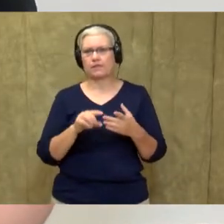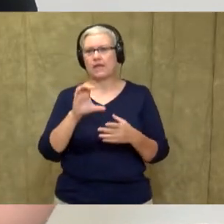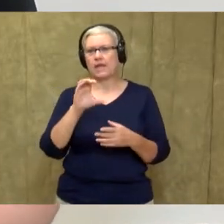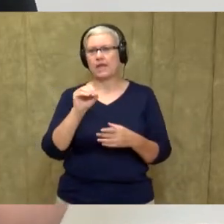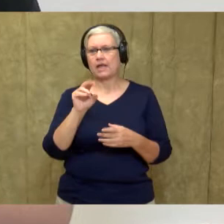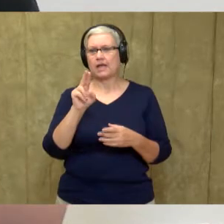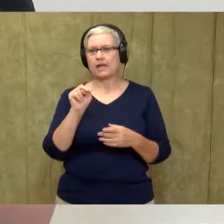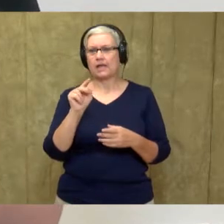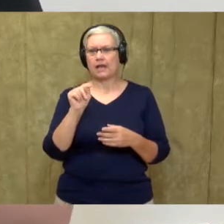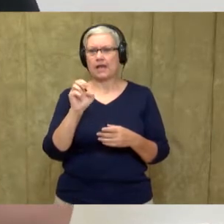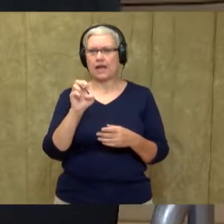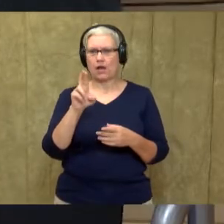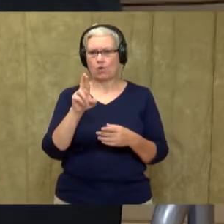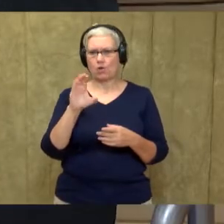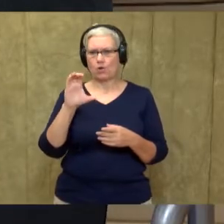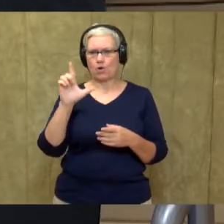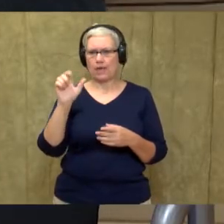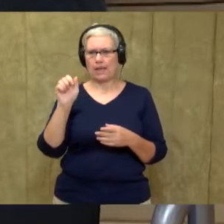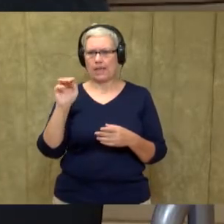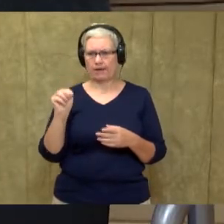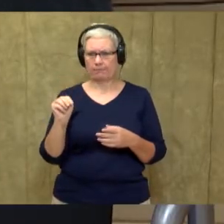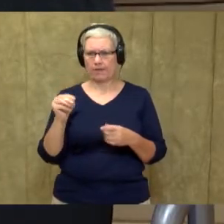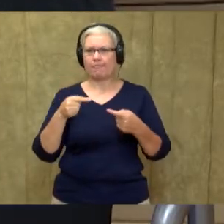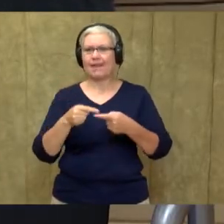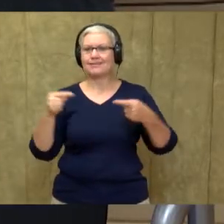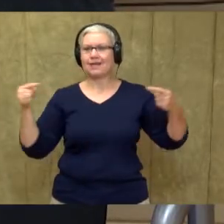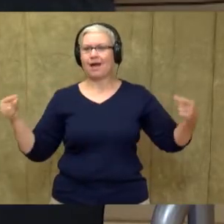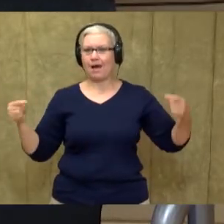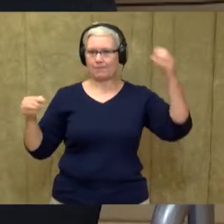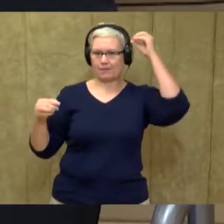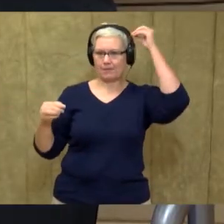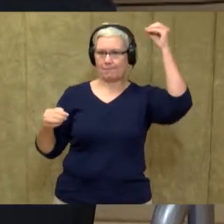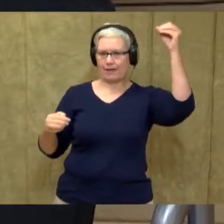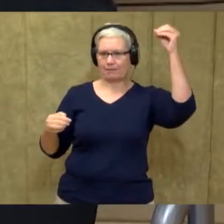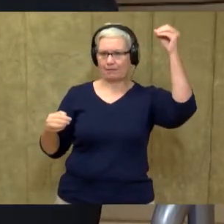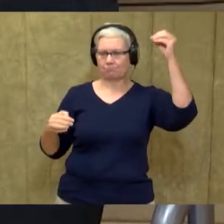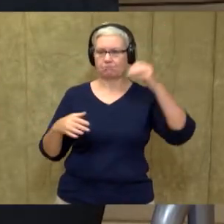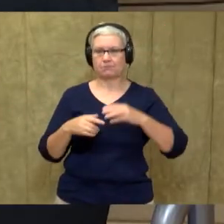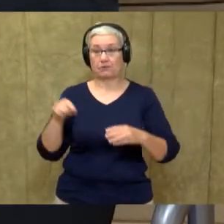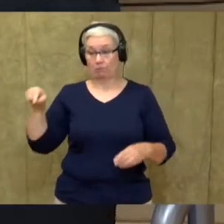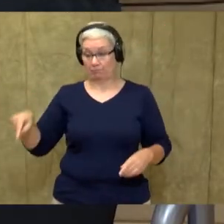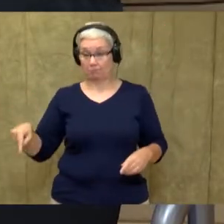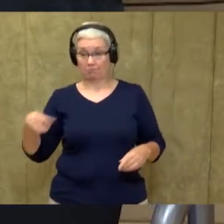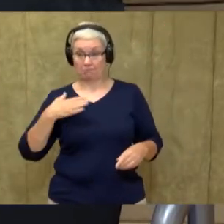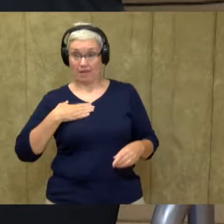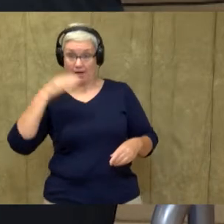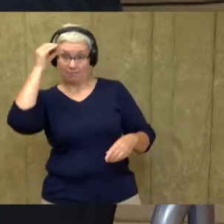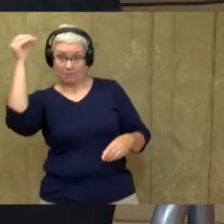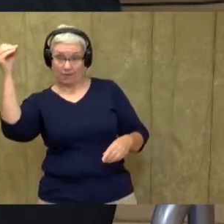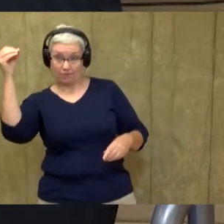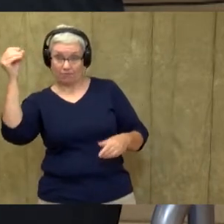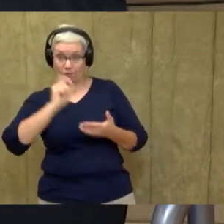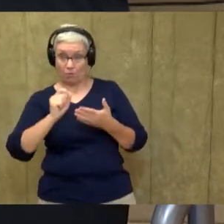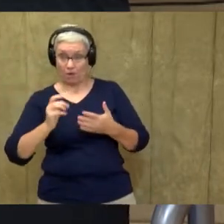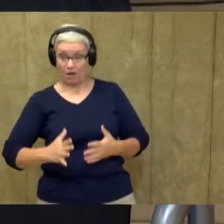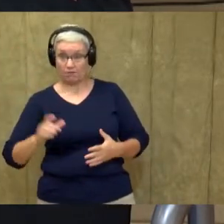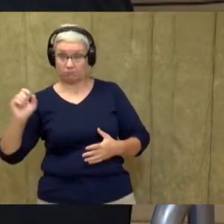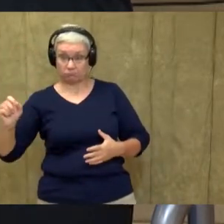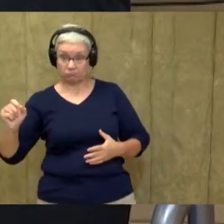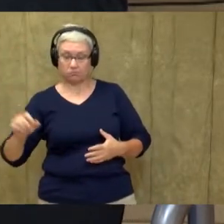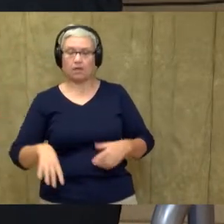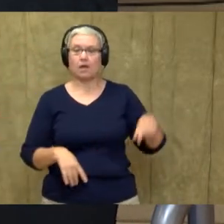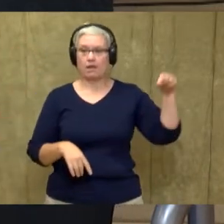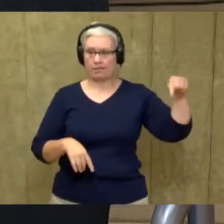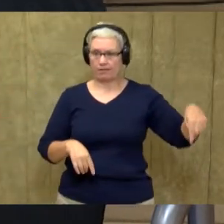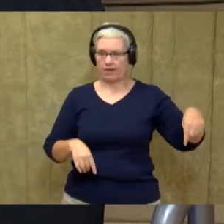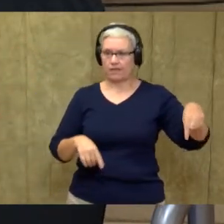says. That's the other side, the opposite opinion, okay? So when you are trying to convince your mom